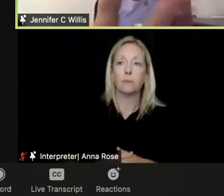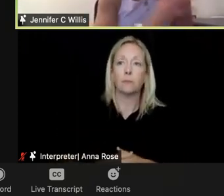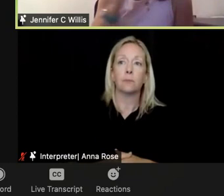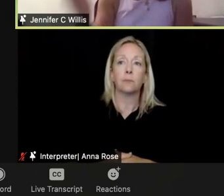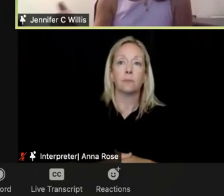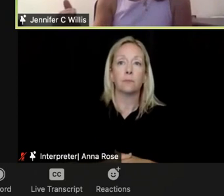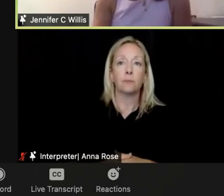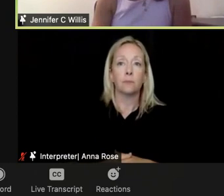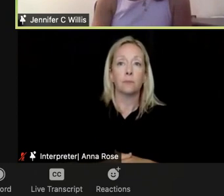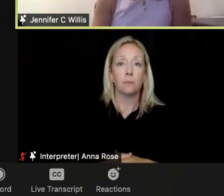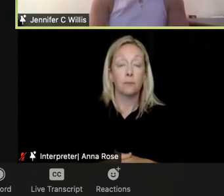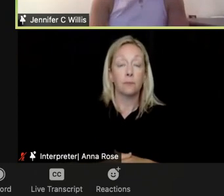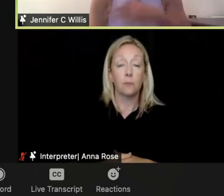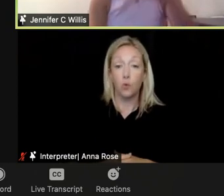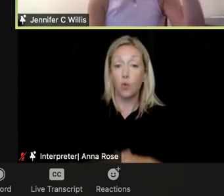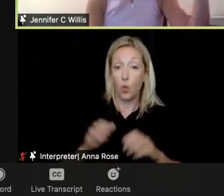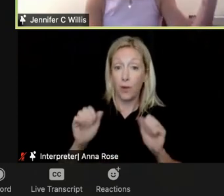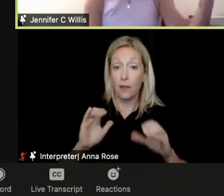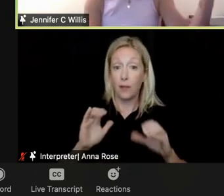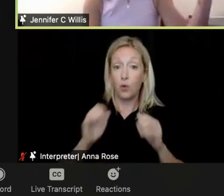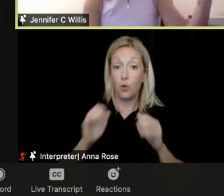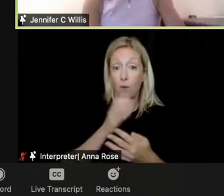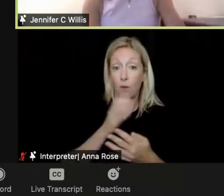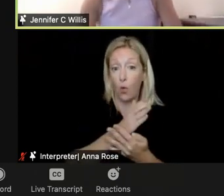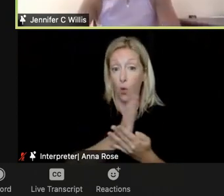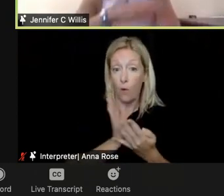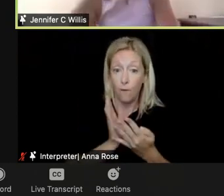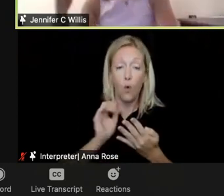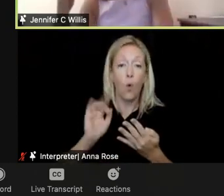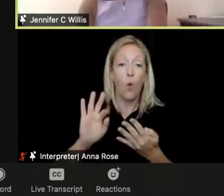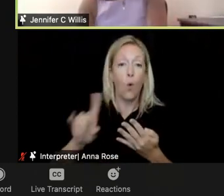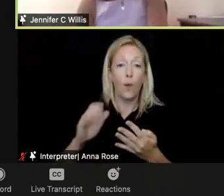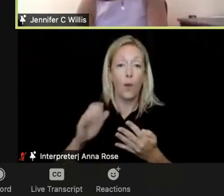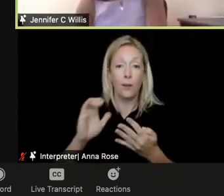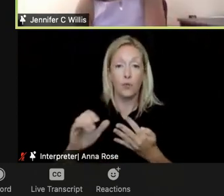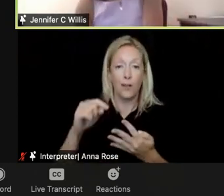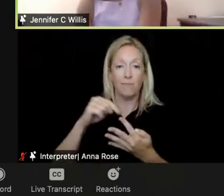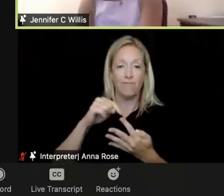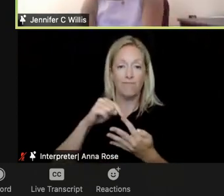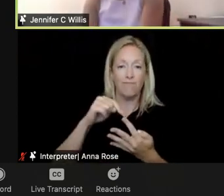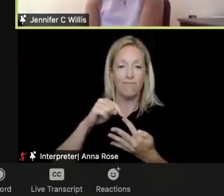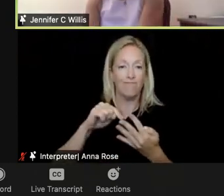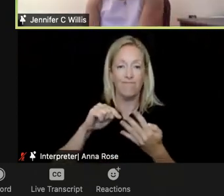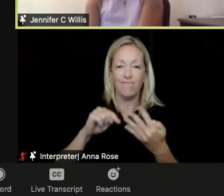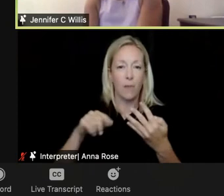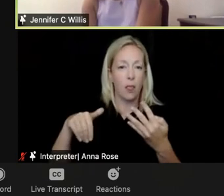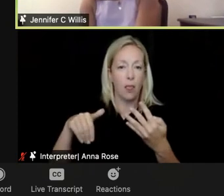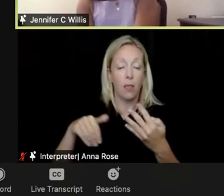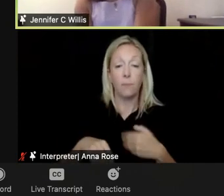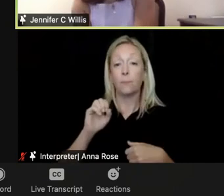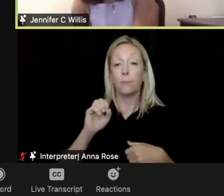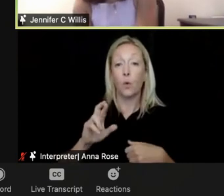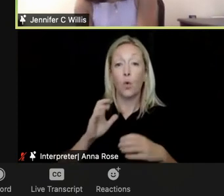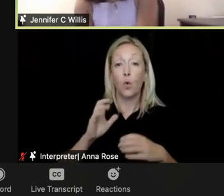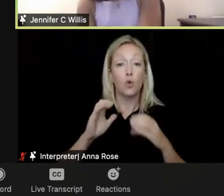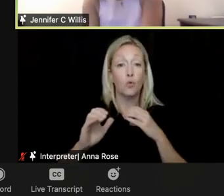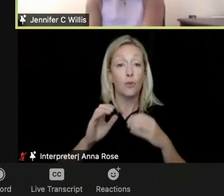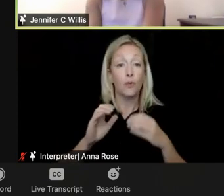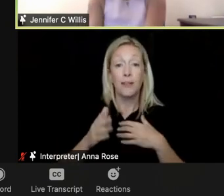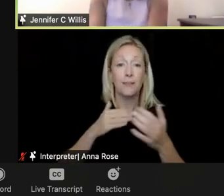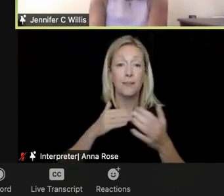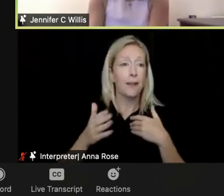So are they communicating across functions, or are they only communicating for one function and we need to focus on other areas? Are they communicating across